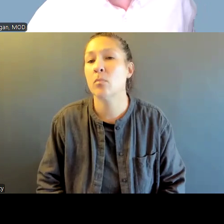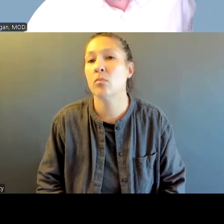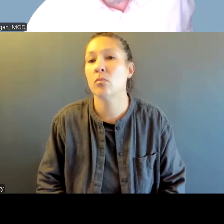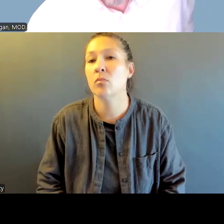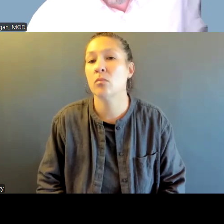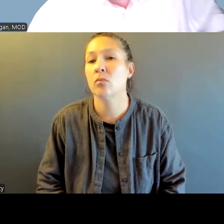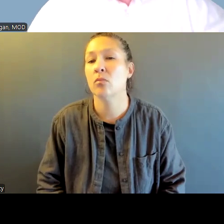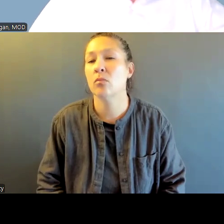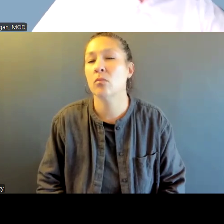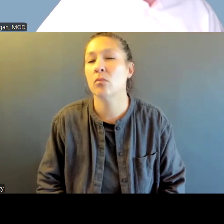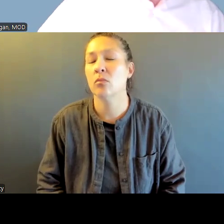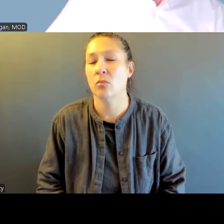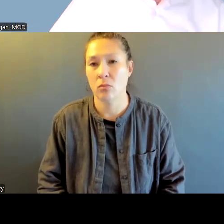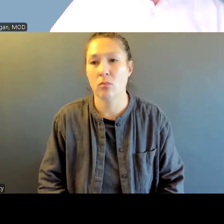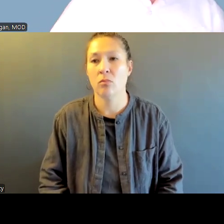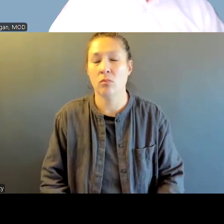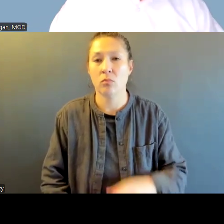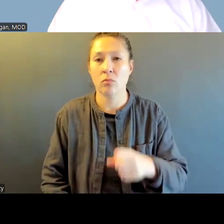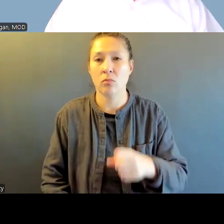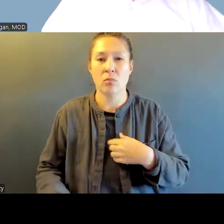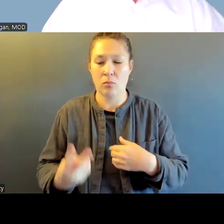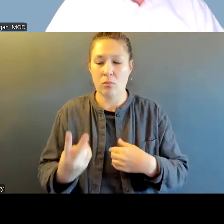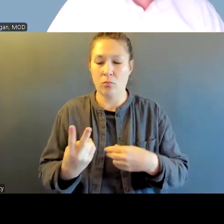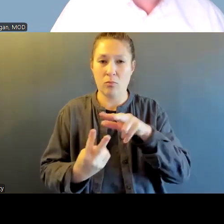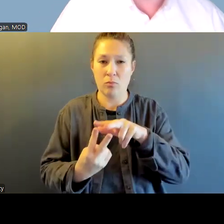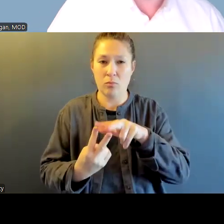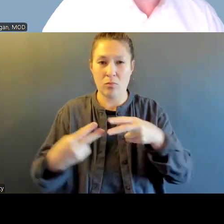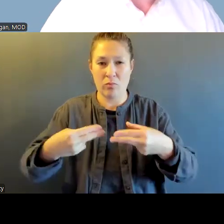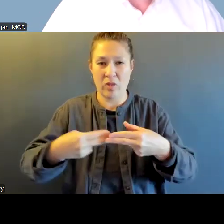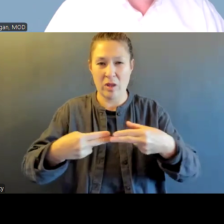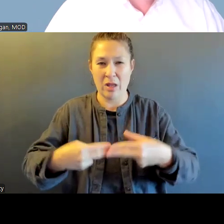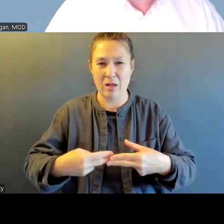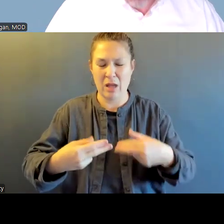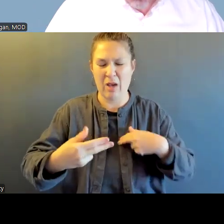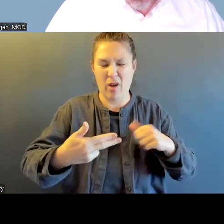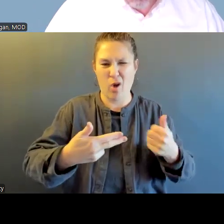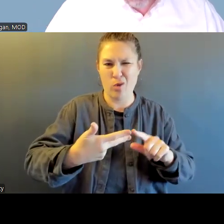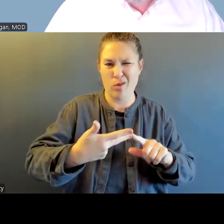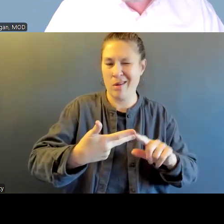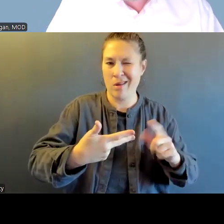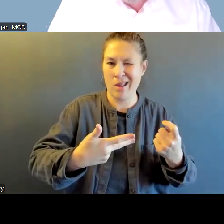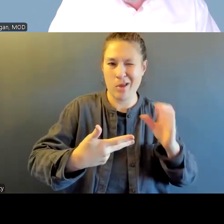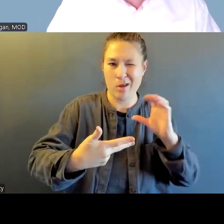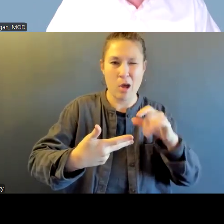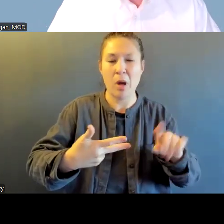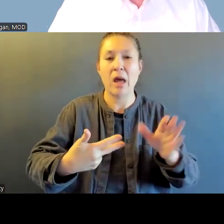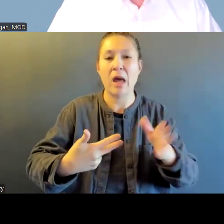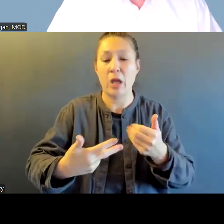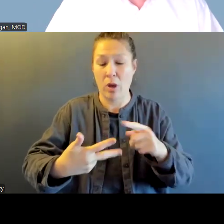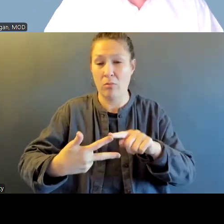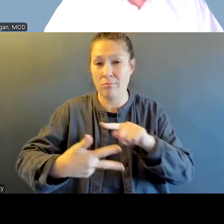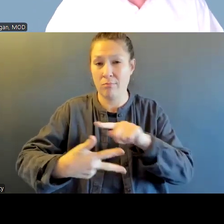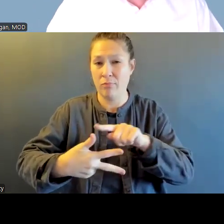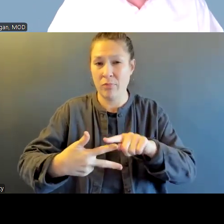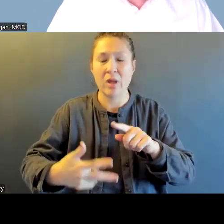2 slides, and actually there's a third one at the end, which is a little bit out of place, but I will talk about that one. But for now, I'd like to talk about some of the day-to-day operations